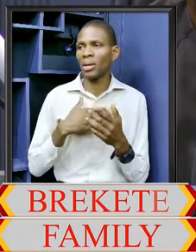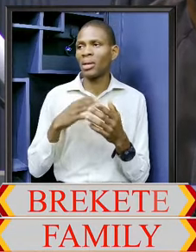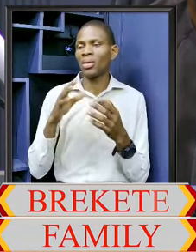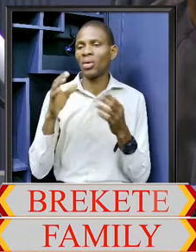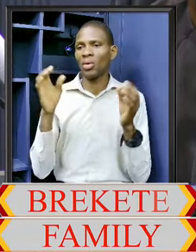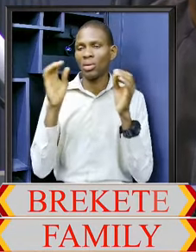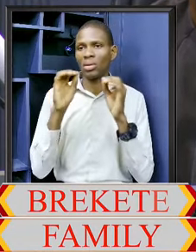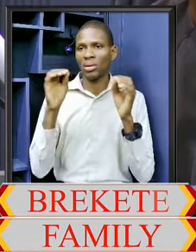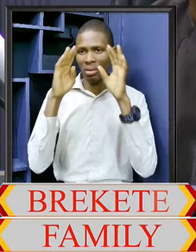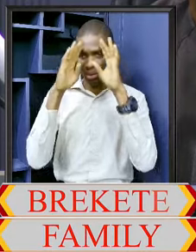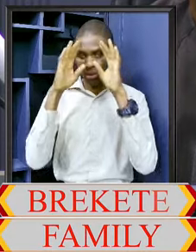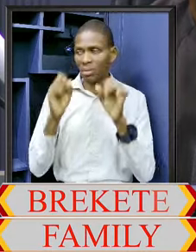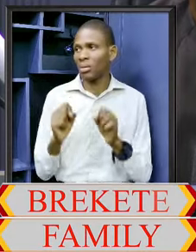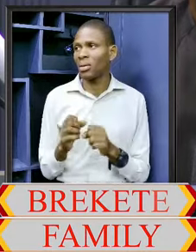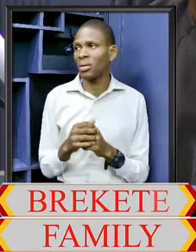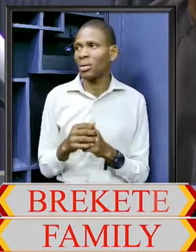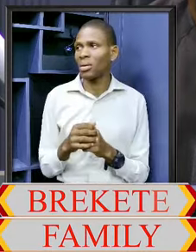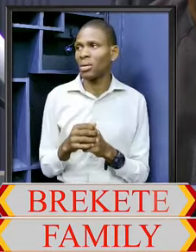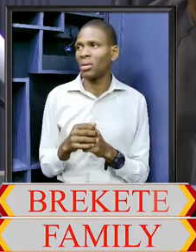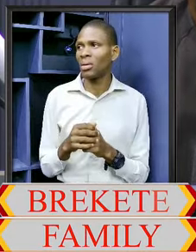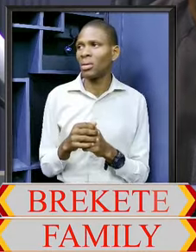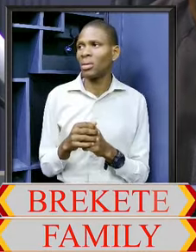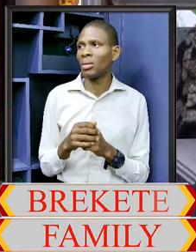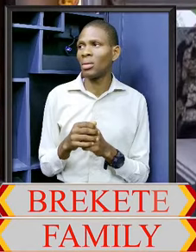president, Okurora Nkem.